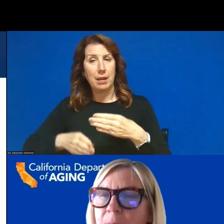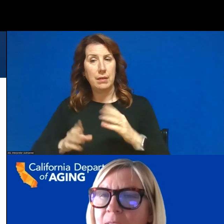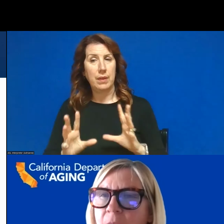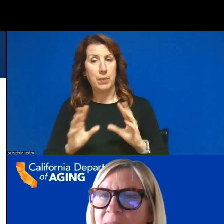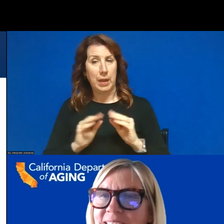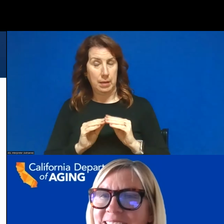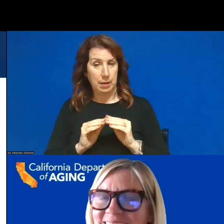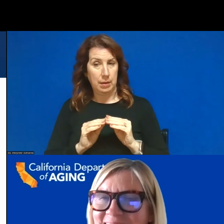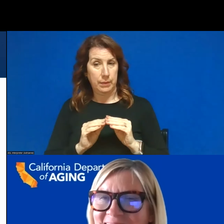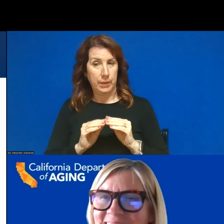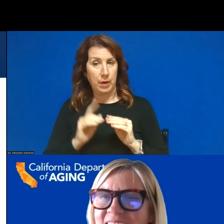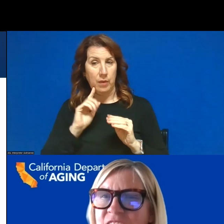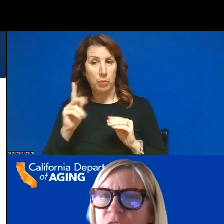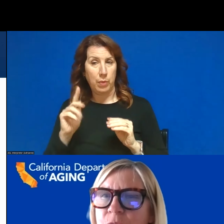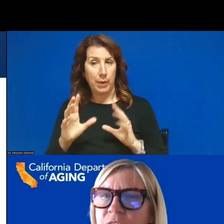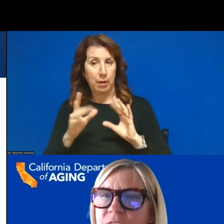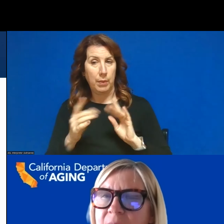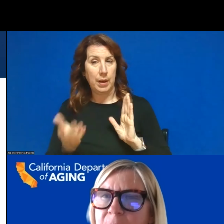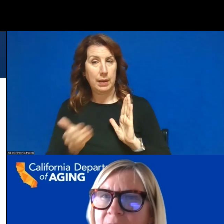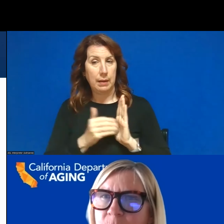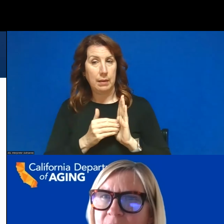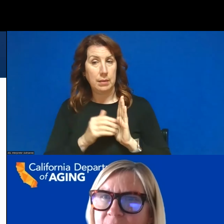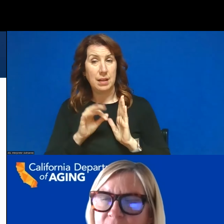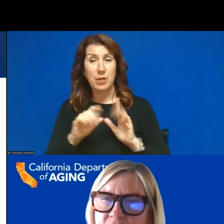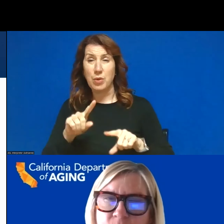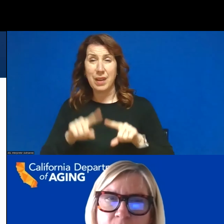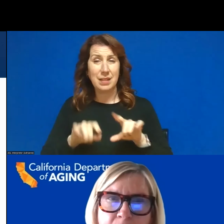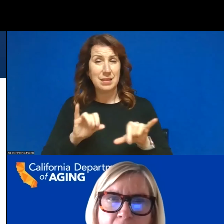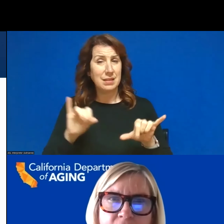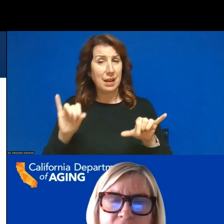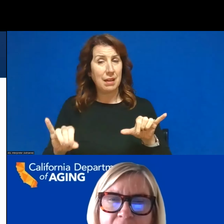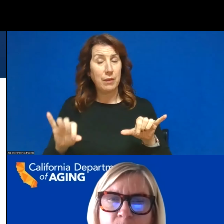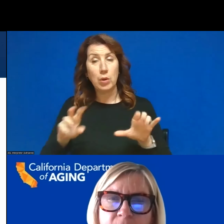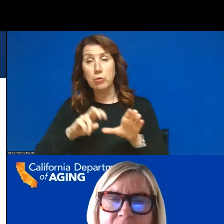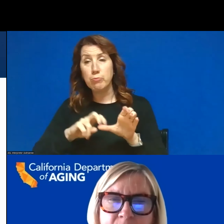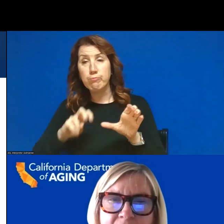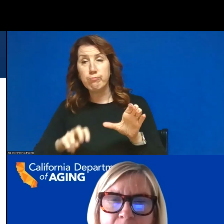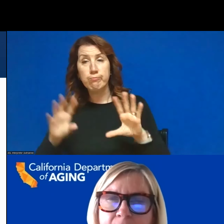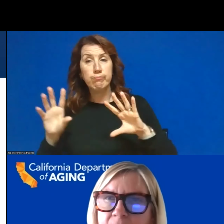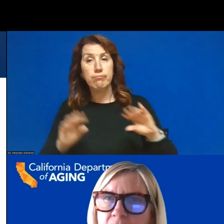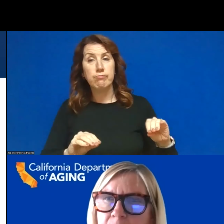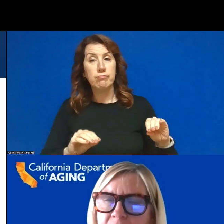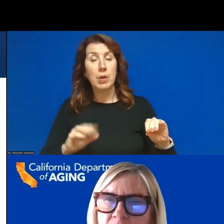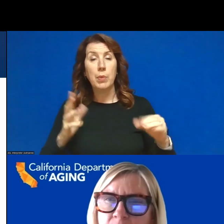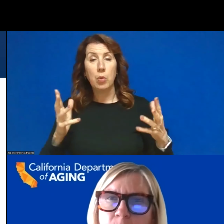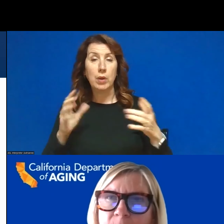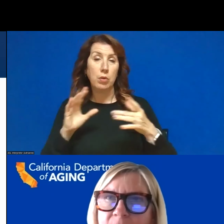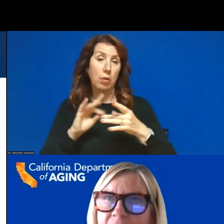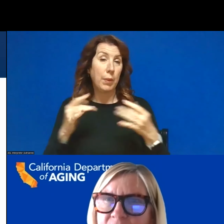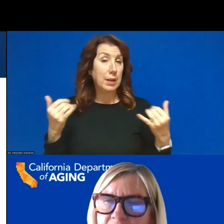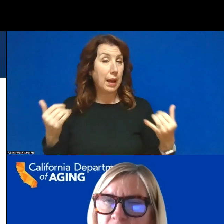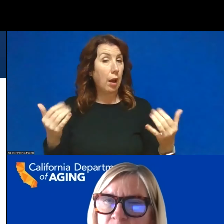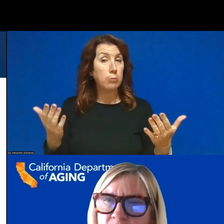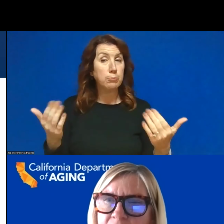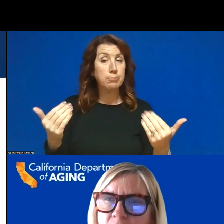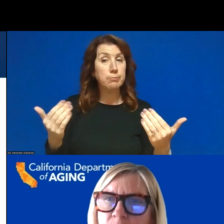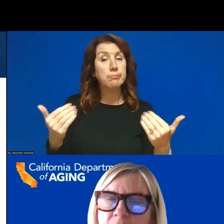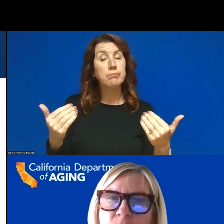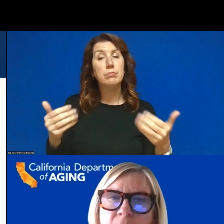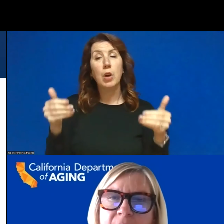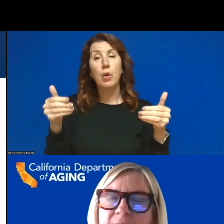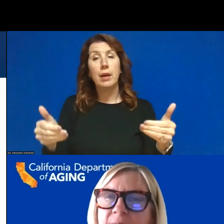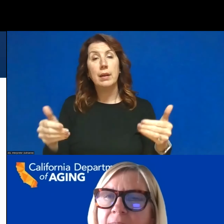have public comment again. So if there's anybody who needs to drop off and wants to make a public comment, we would love to hear from you